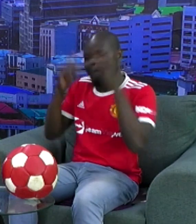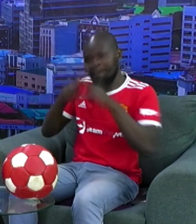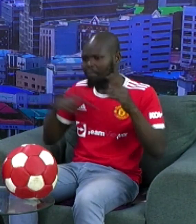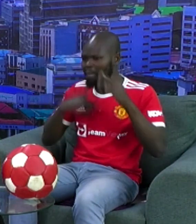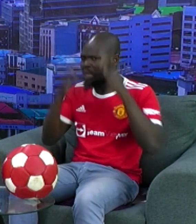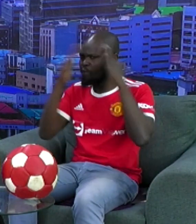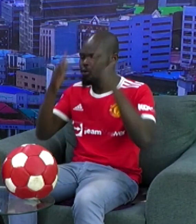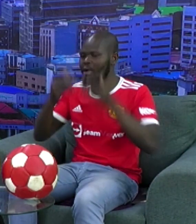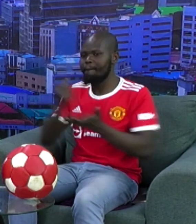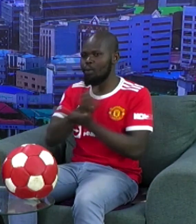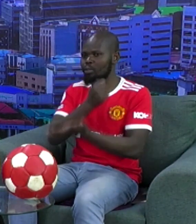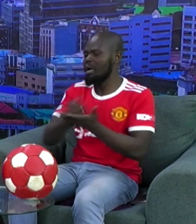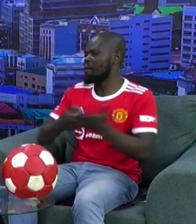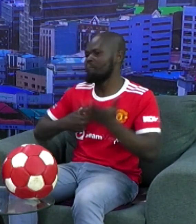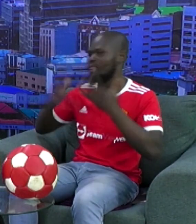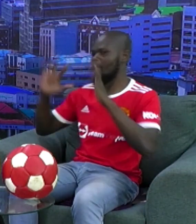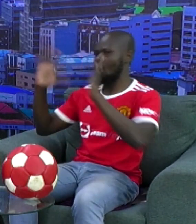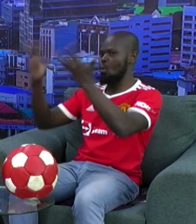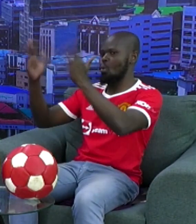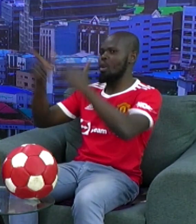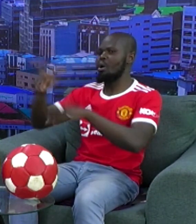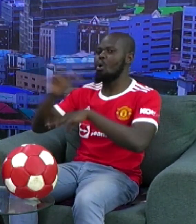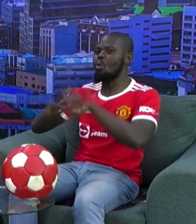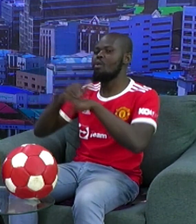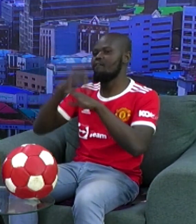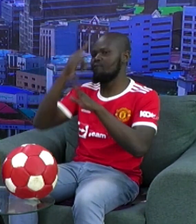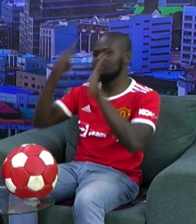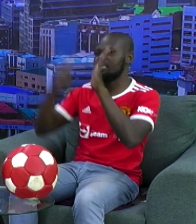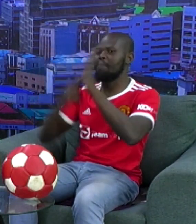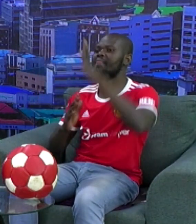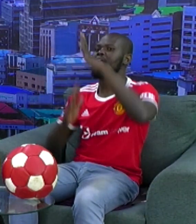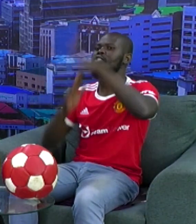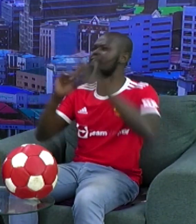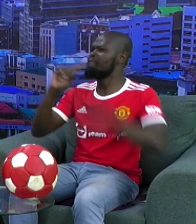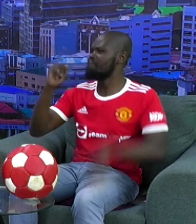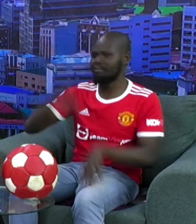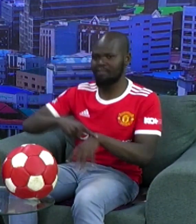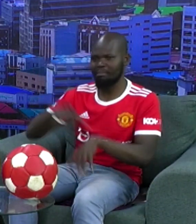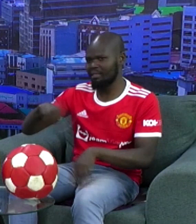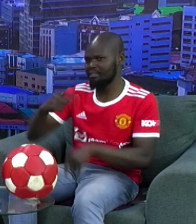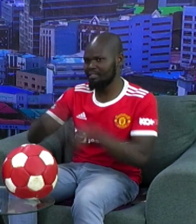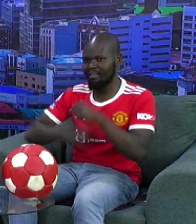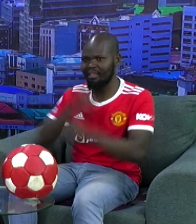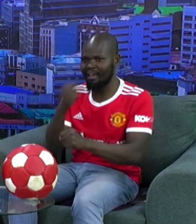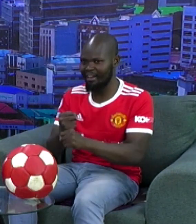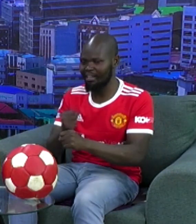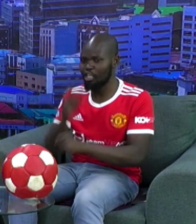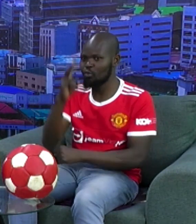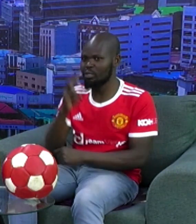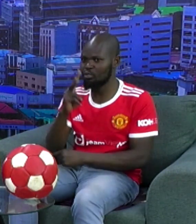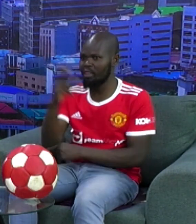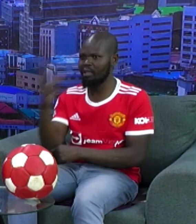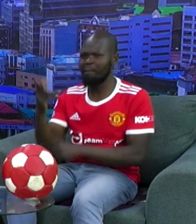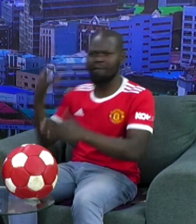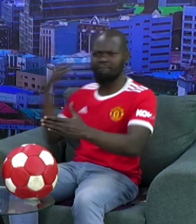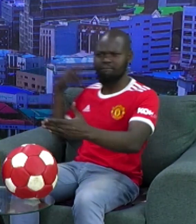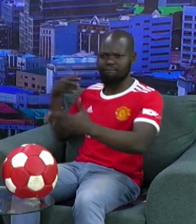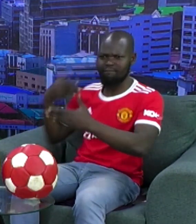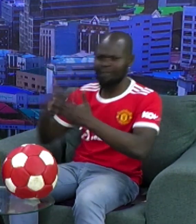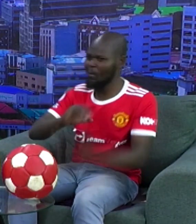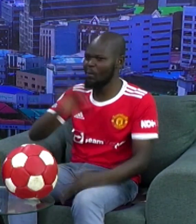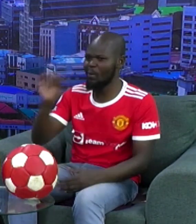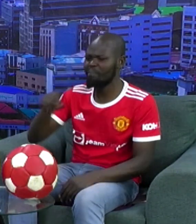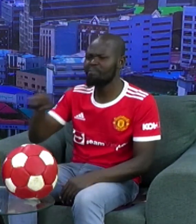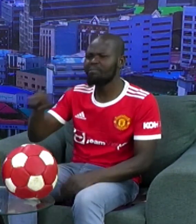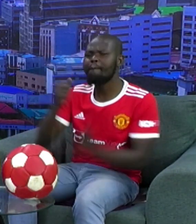probably they can retain or probably replace him. But let us congratulate Posta Rangers for the good performance that they've had